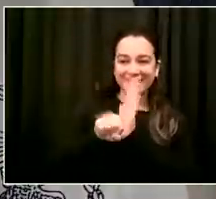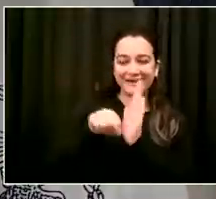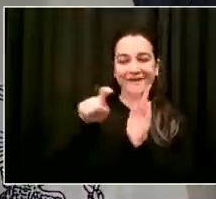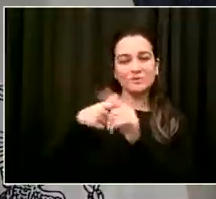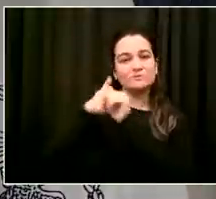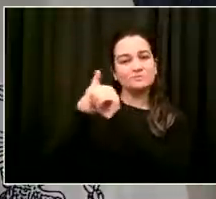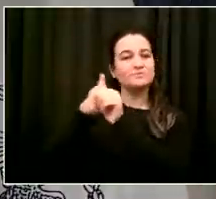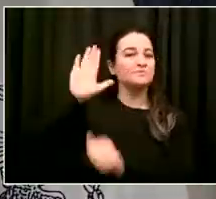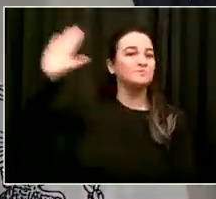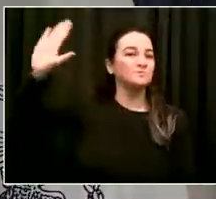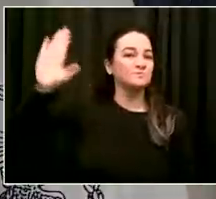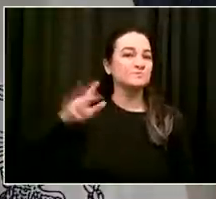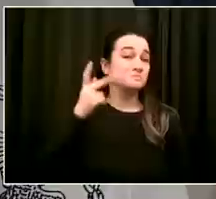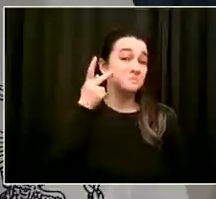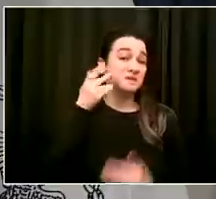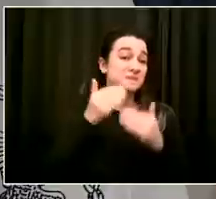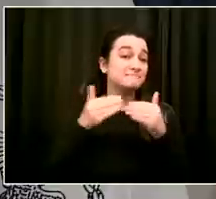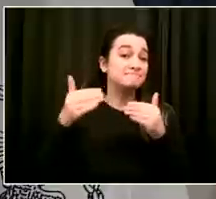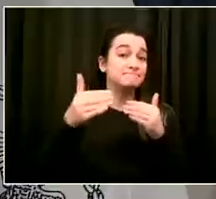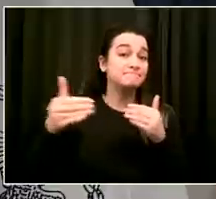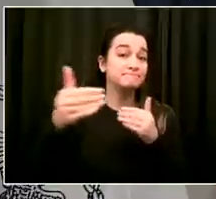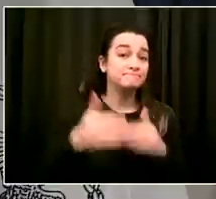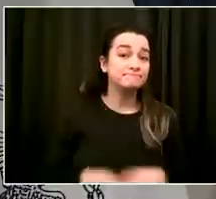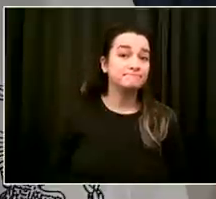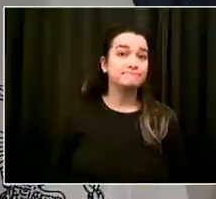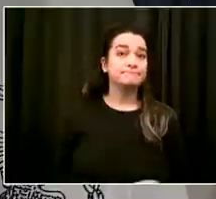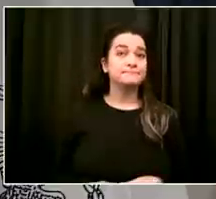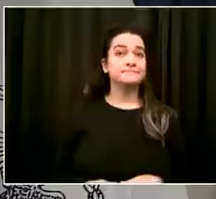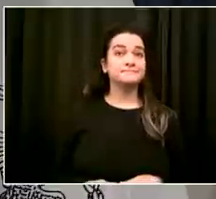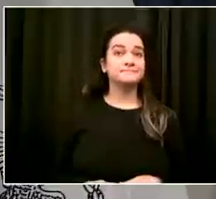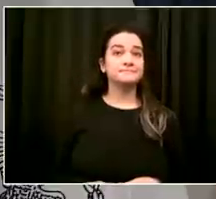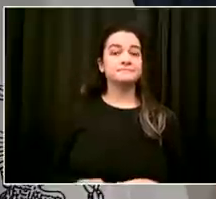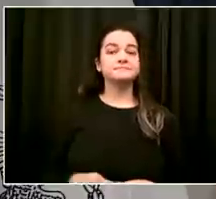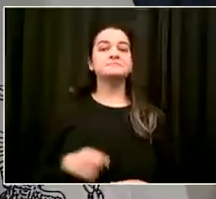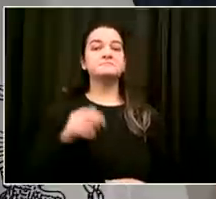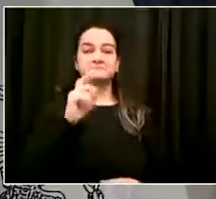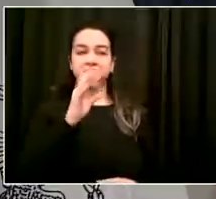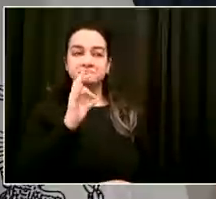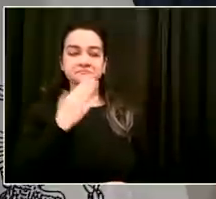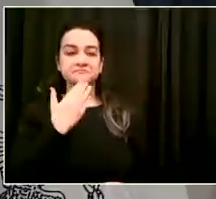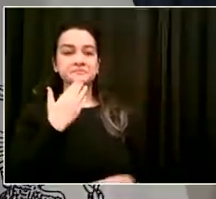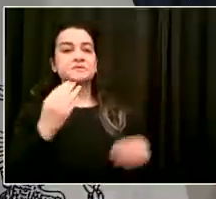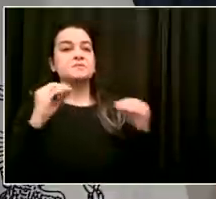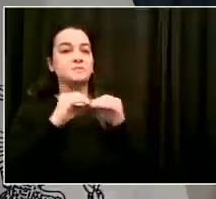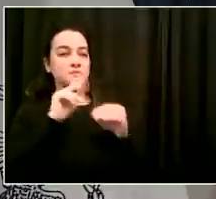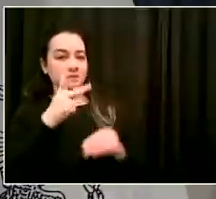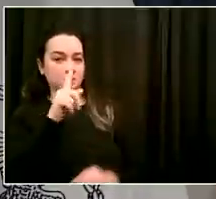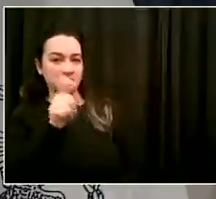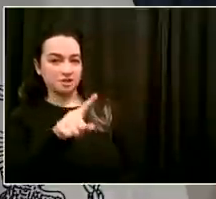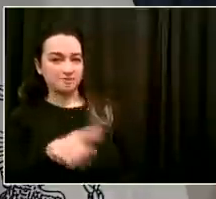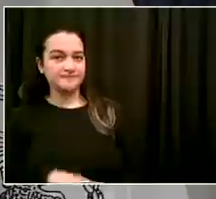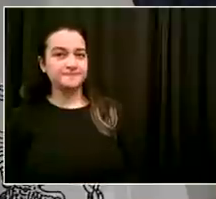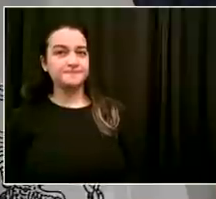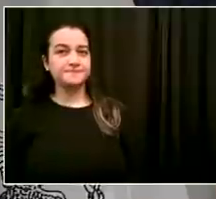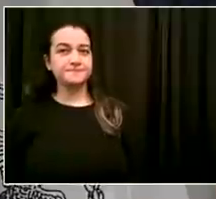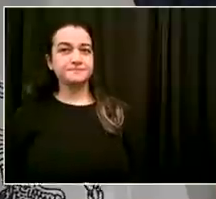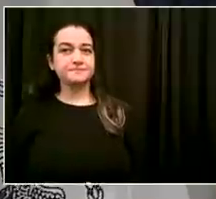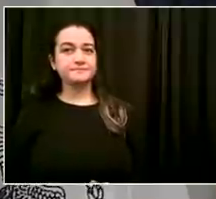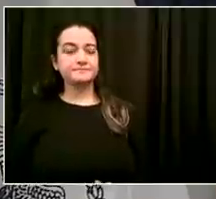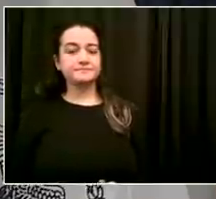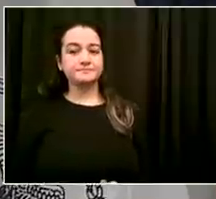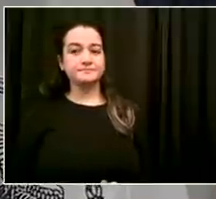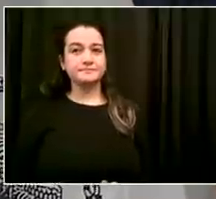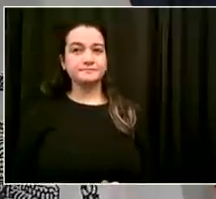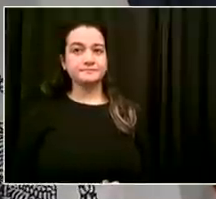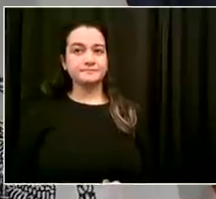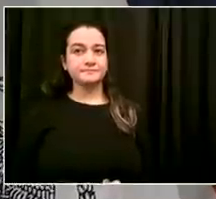mentioned several weeks ago about what the city had planned to do with community-based organizations and faith leaders to help